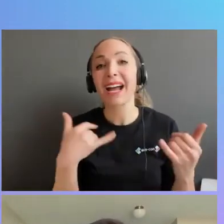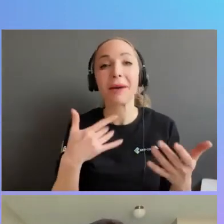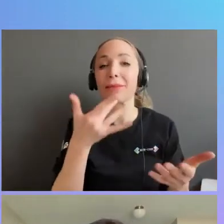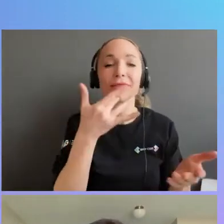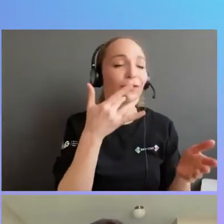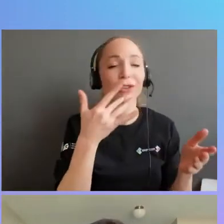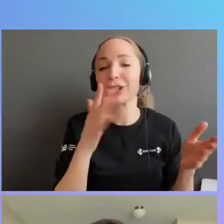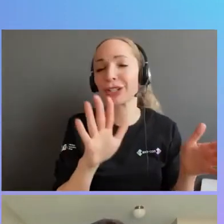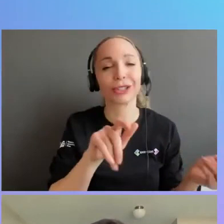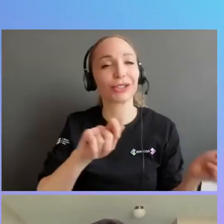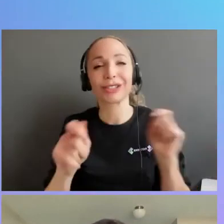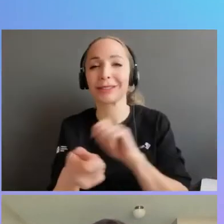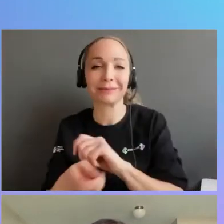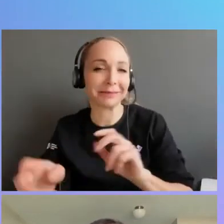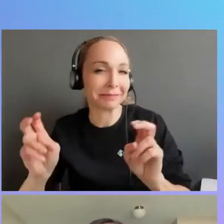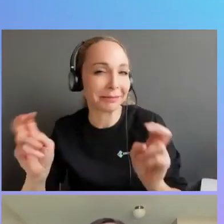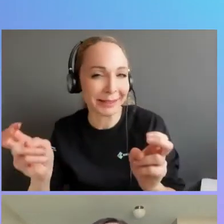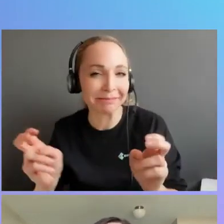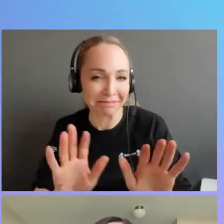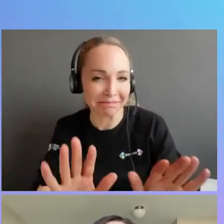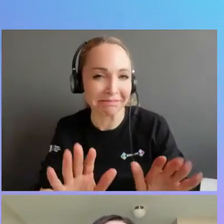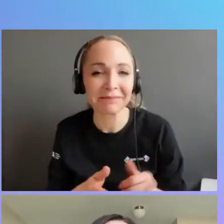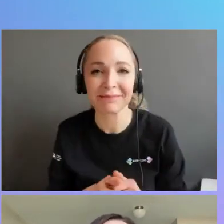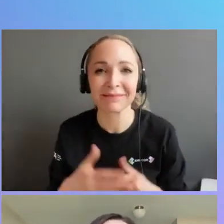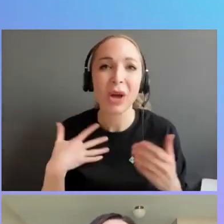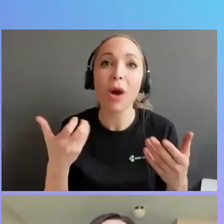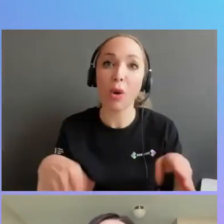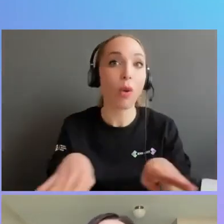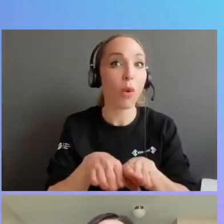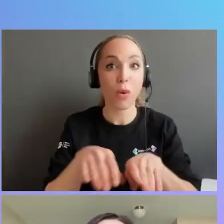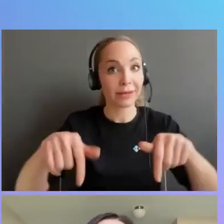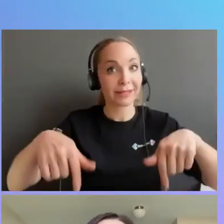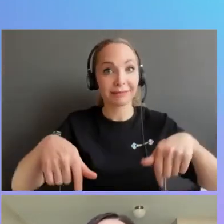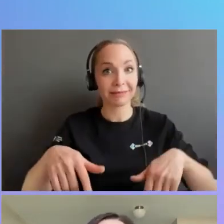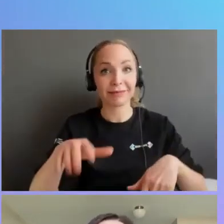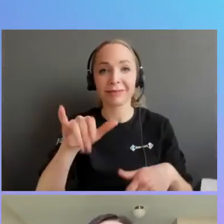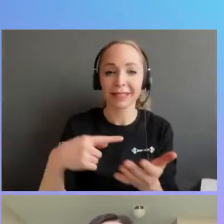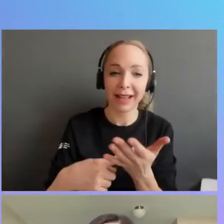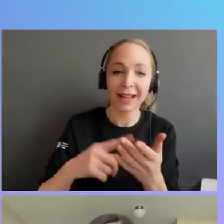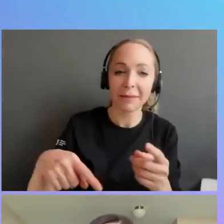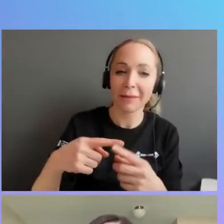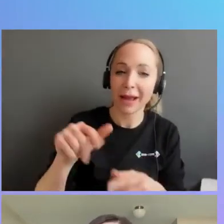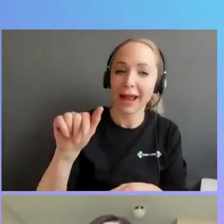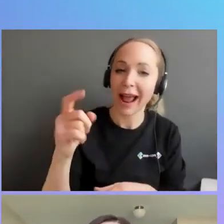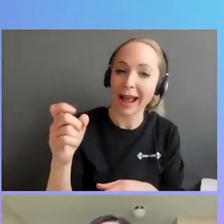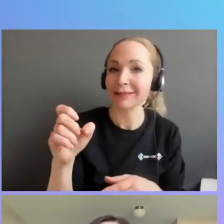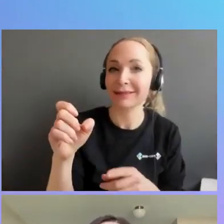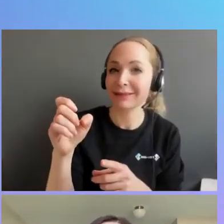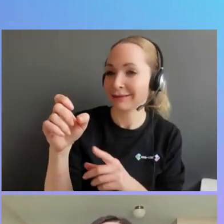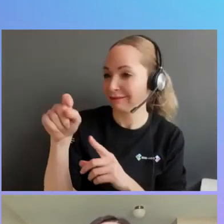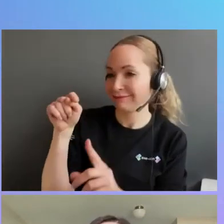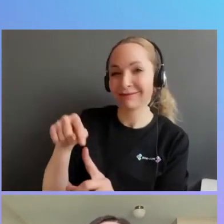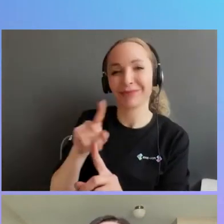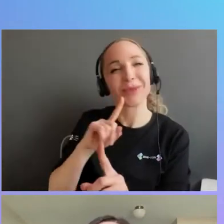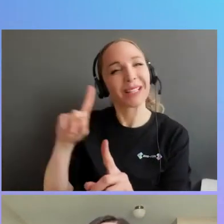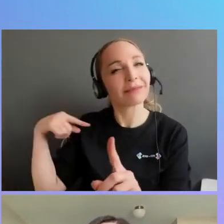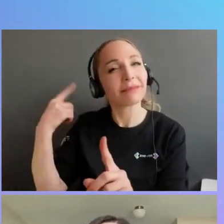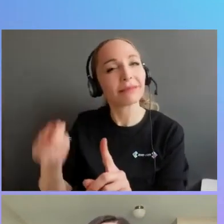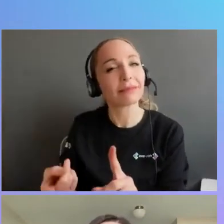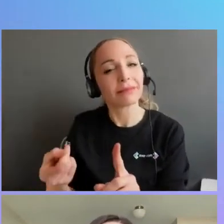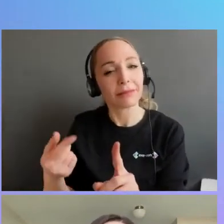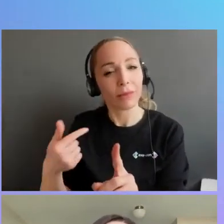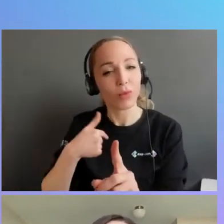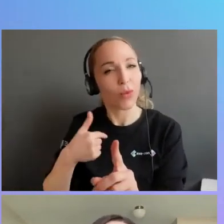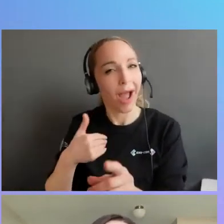to close by talking a little bit about Axe's trusted results for mobile. So when I say results, I mean the accessibility issues that